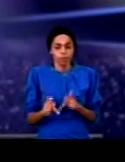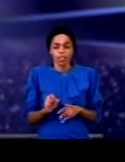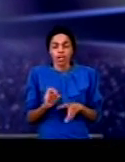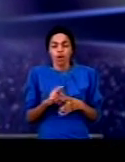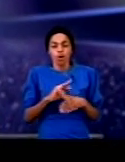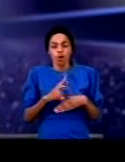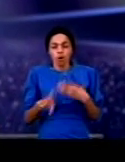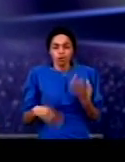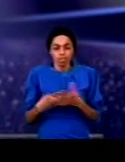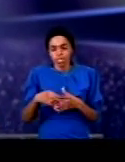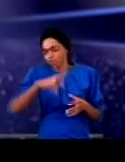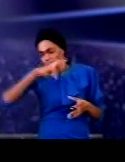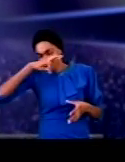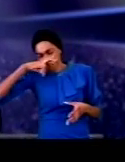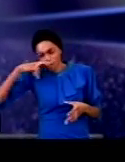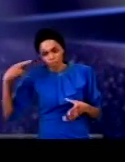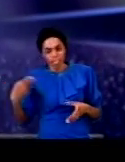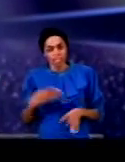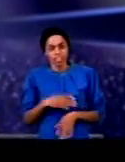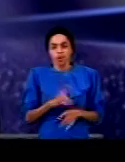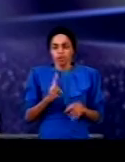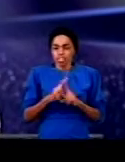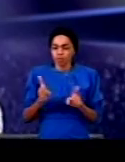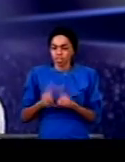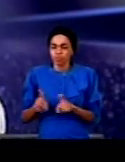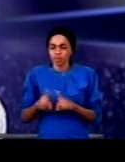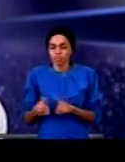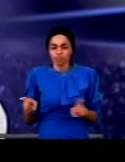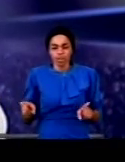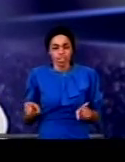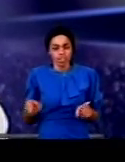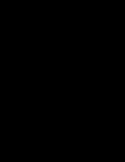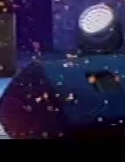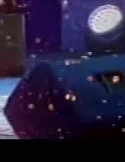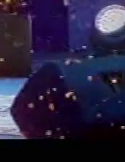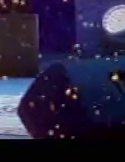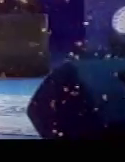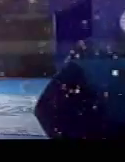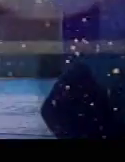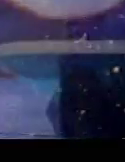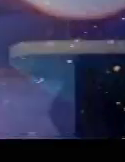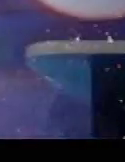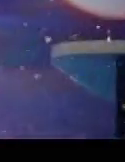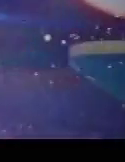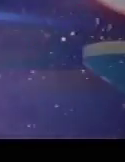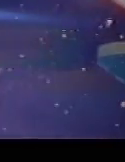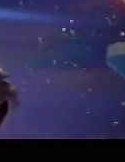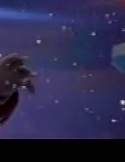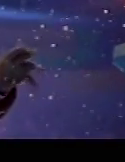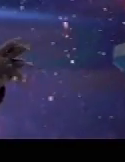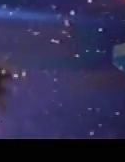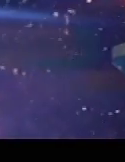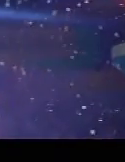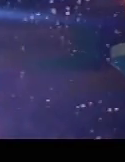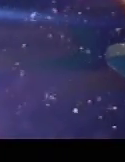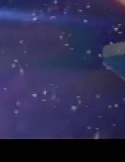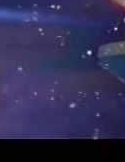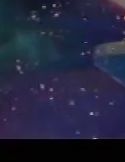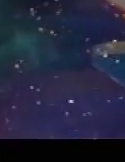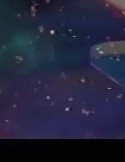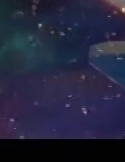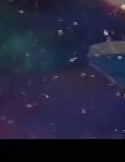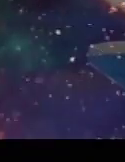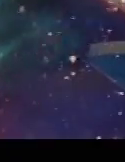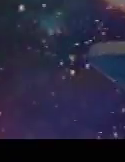United States, people just being killed like that. We're hearing of from upholding the earth,